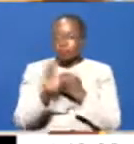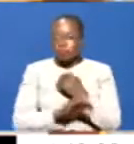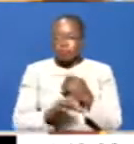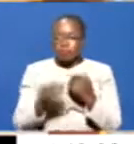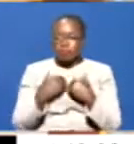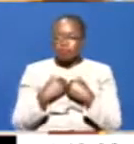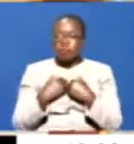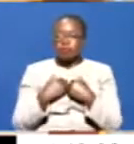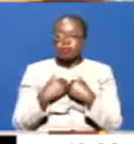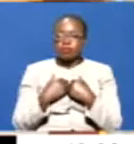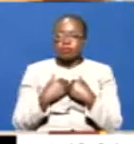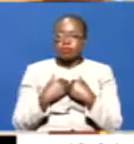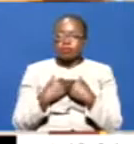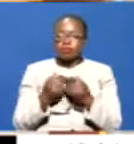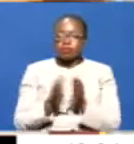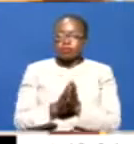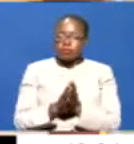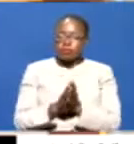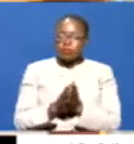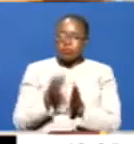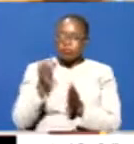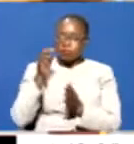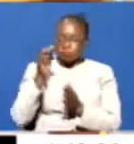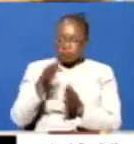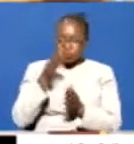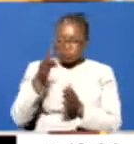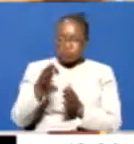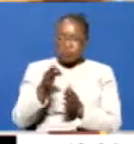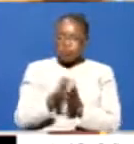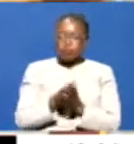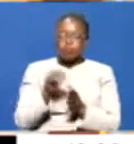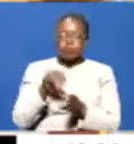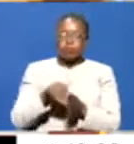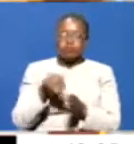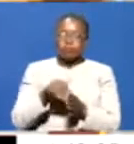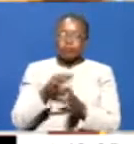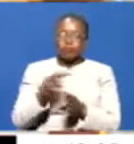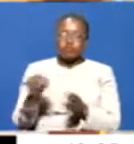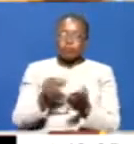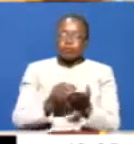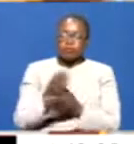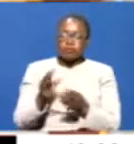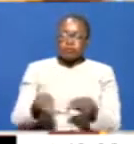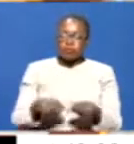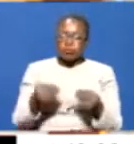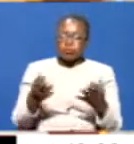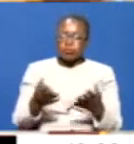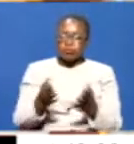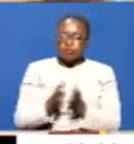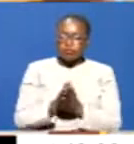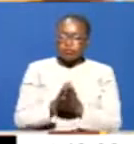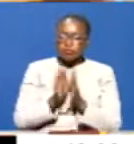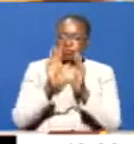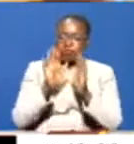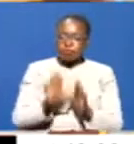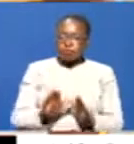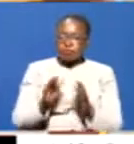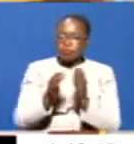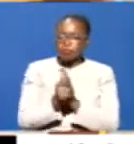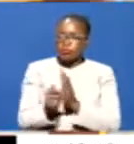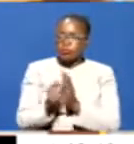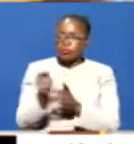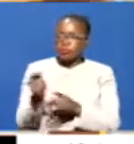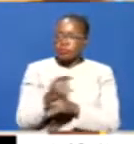ever have in the foreseeable future. Therefore, investing in them through the provision of relevant skills and training is